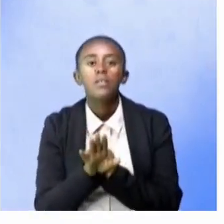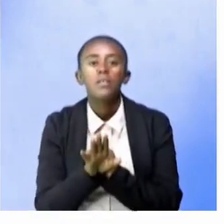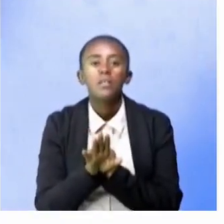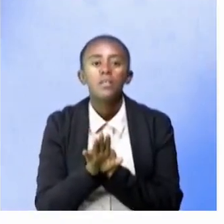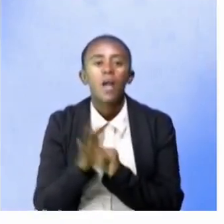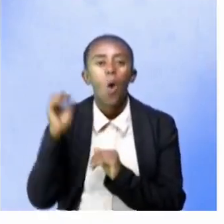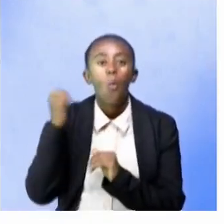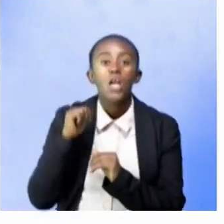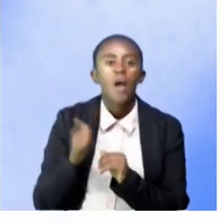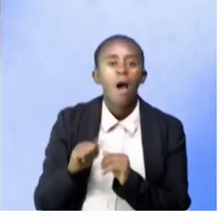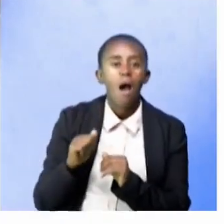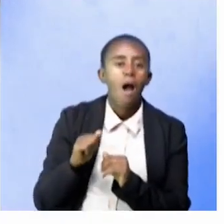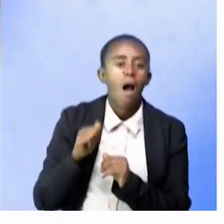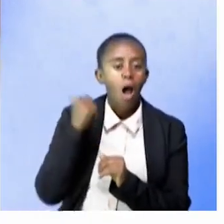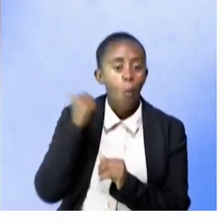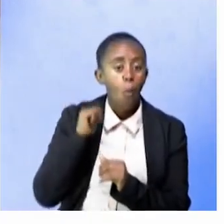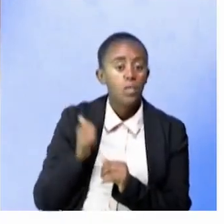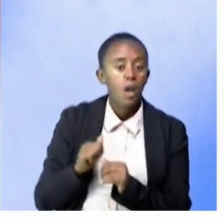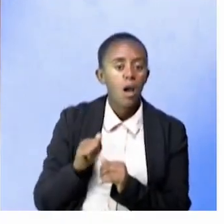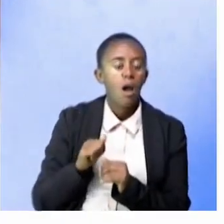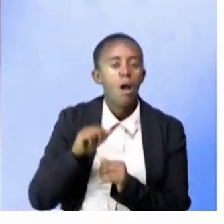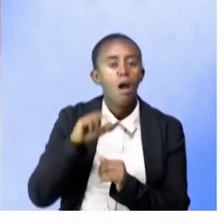Hawassa.